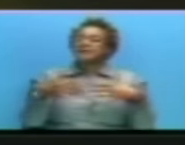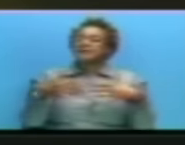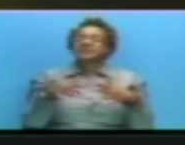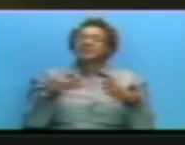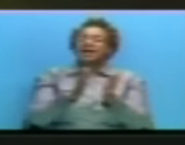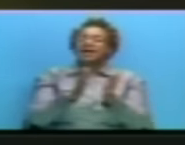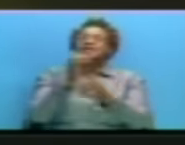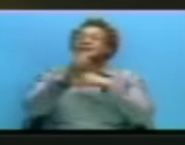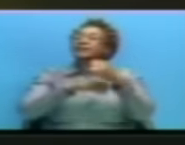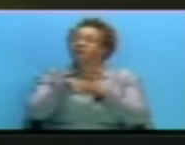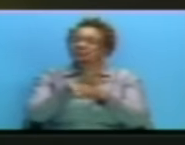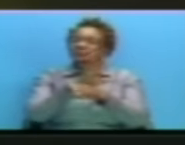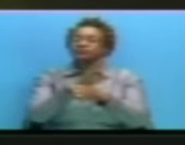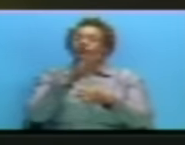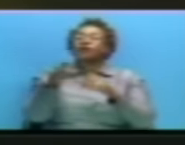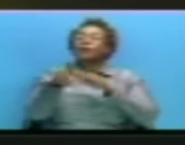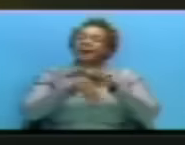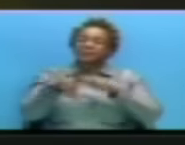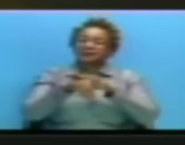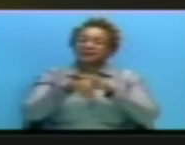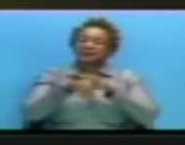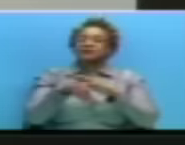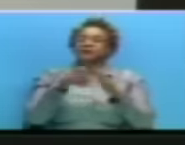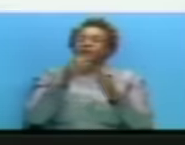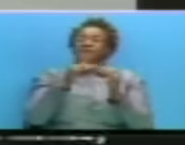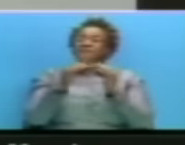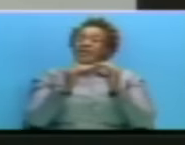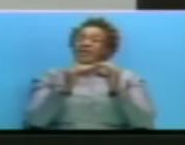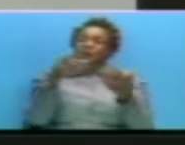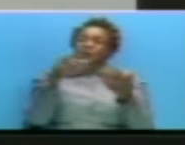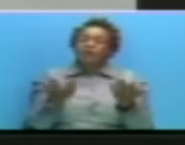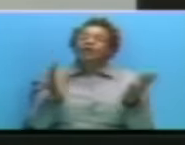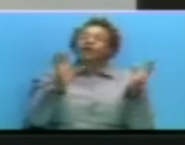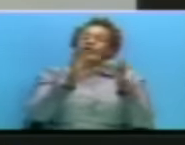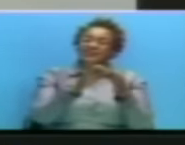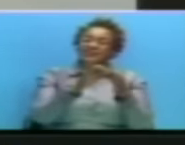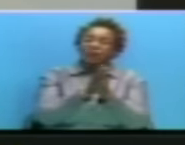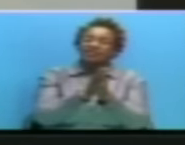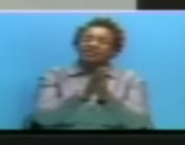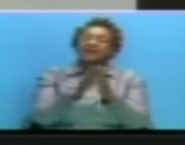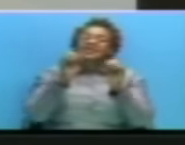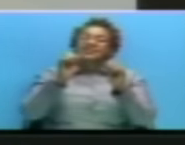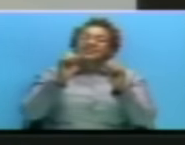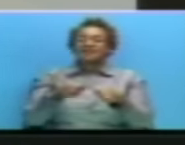and cinemas, and for purposes incidental thereto and connected therewith. In fact, the